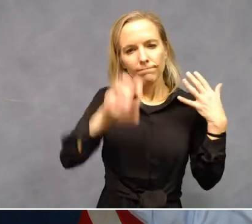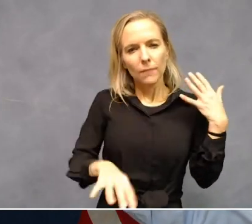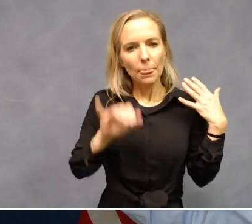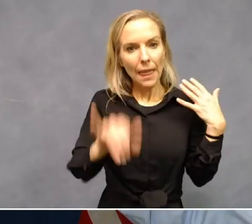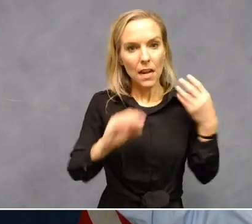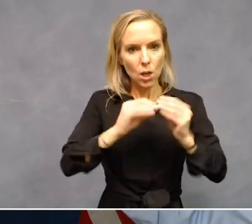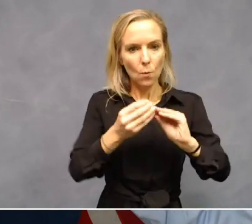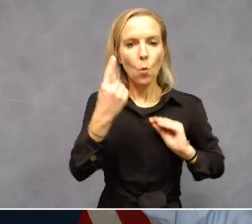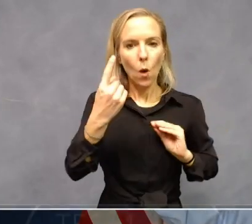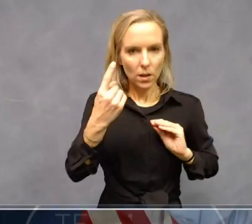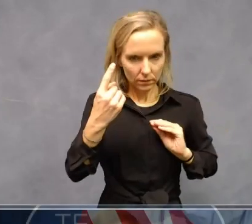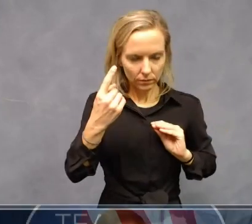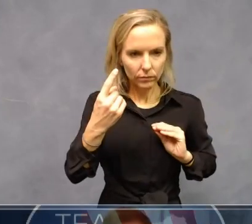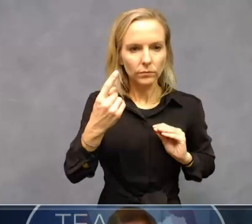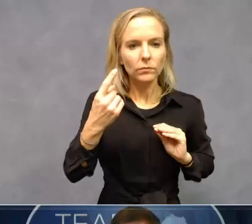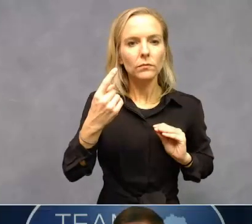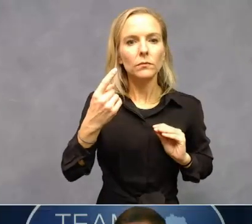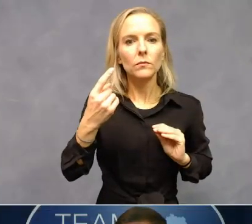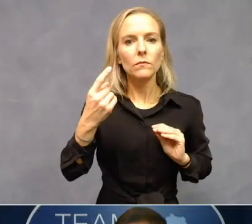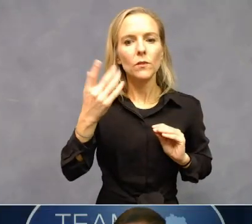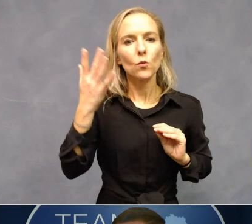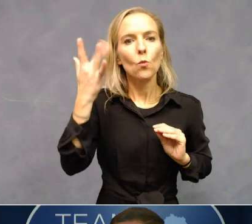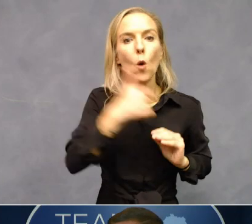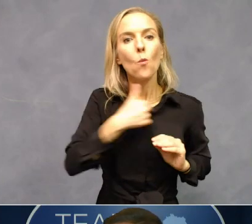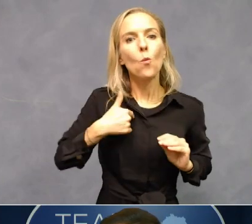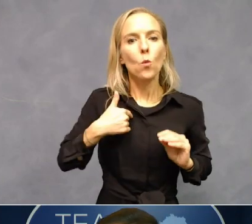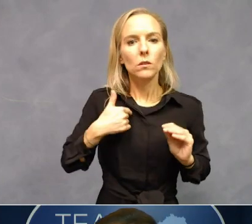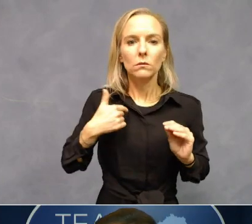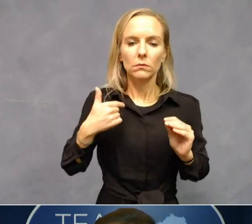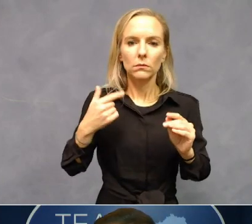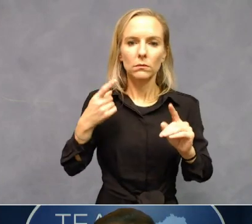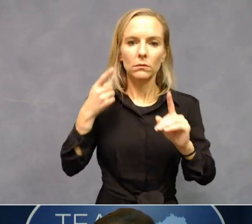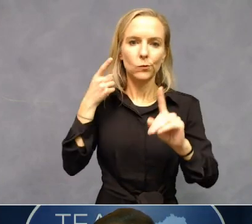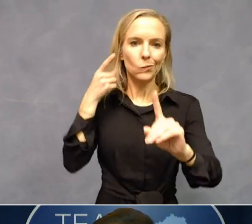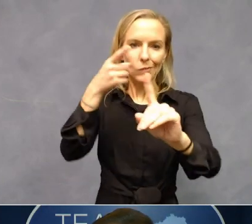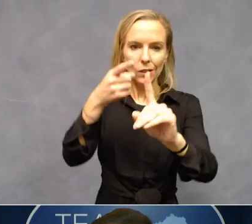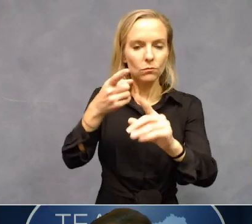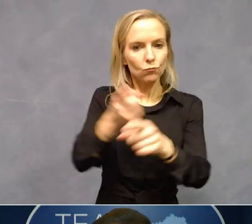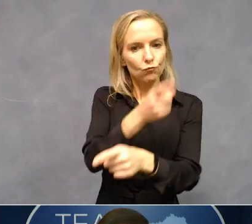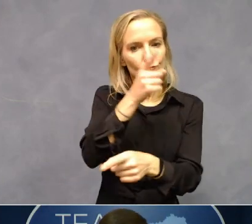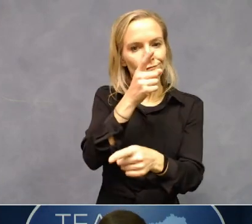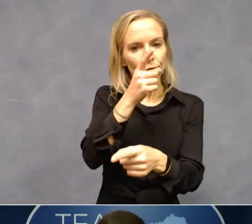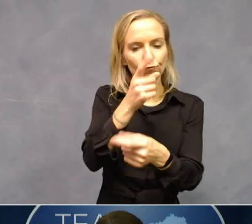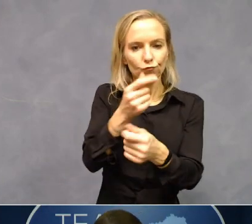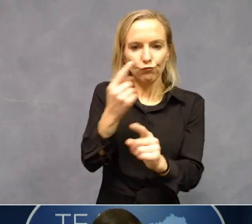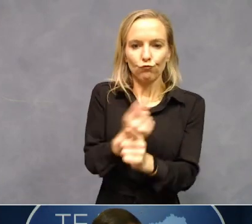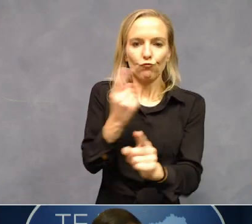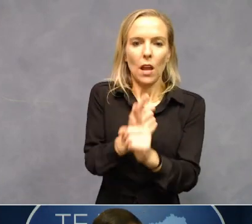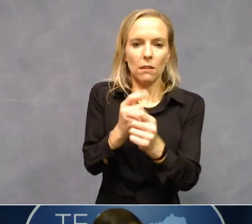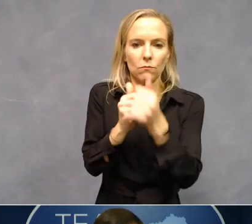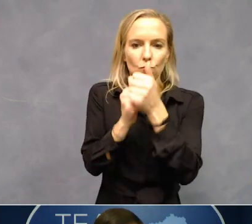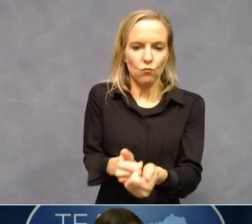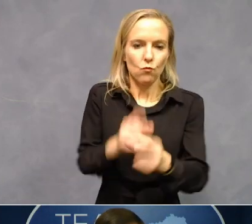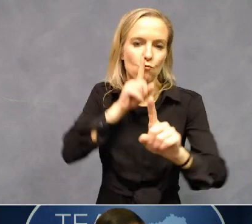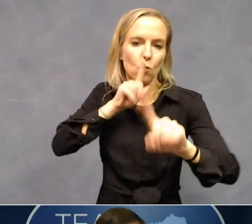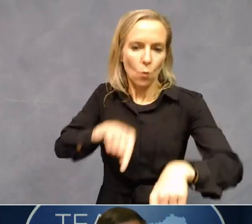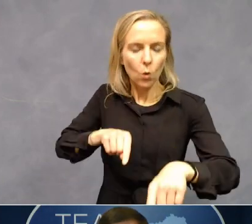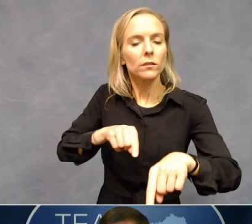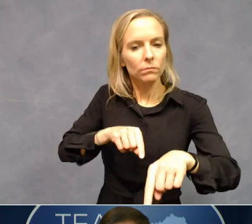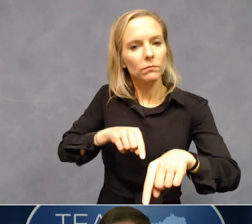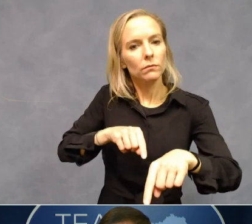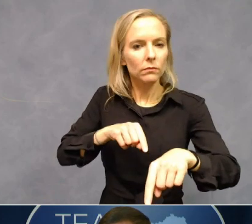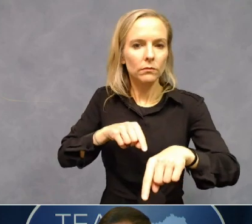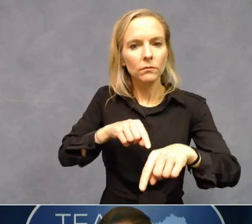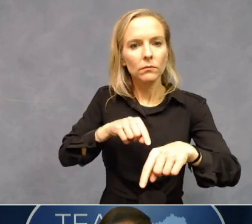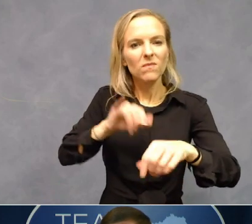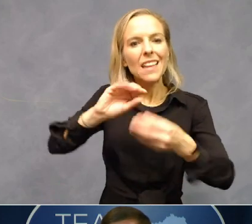here's why we're working on what I believe will be a more accurate way of reporting the amount of